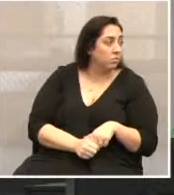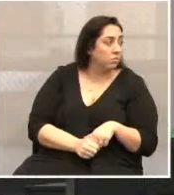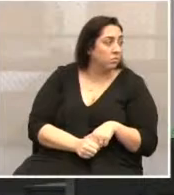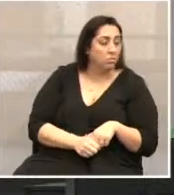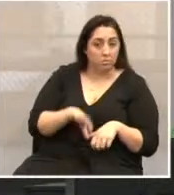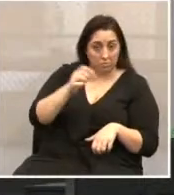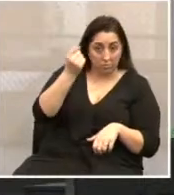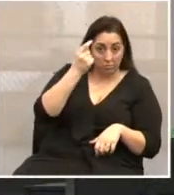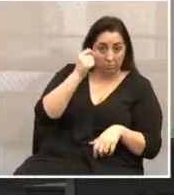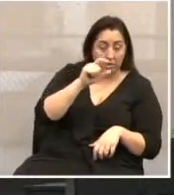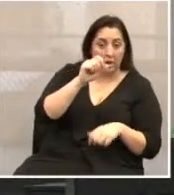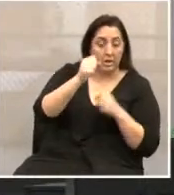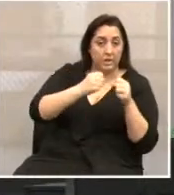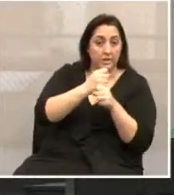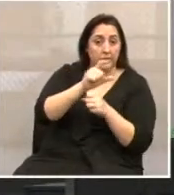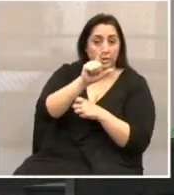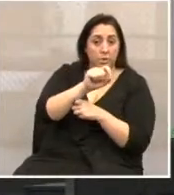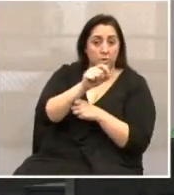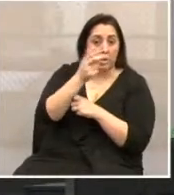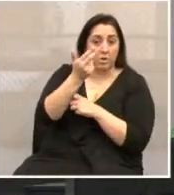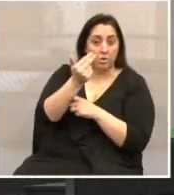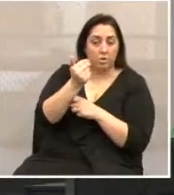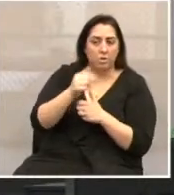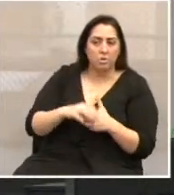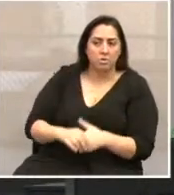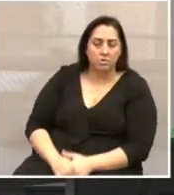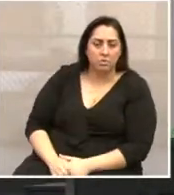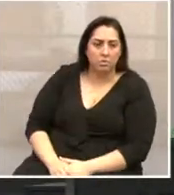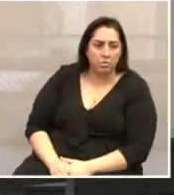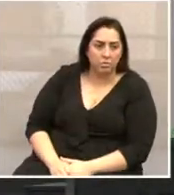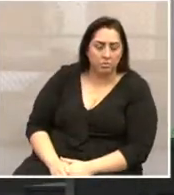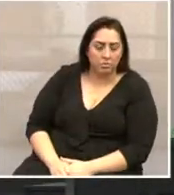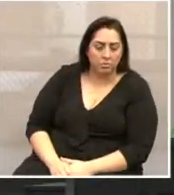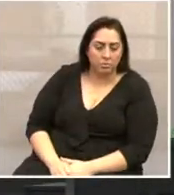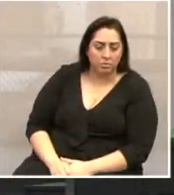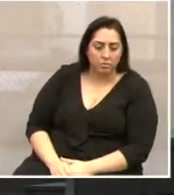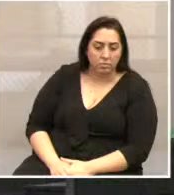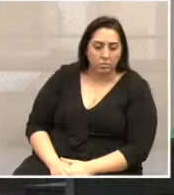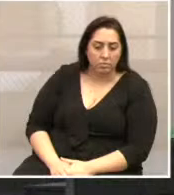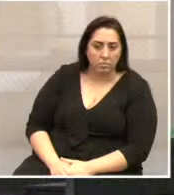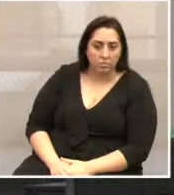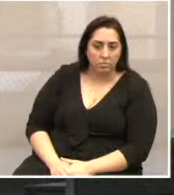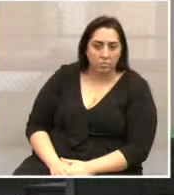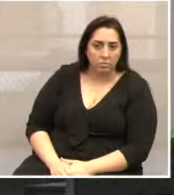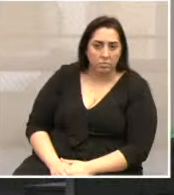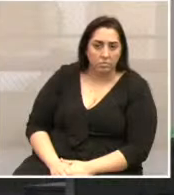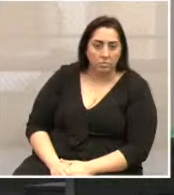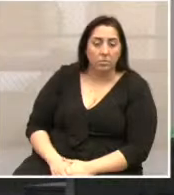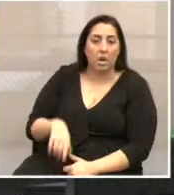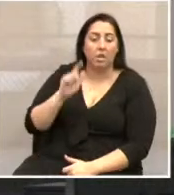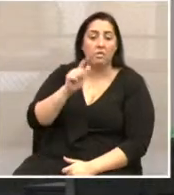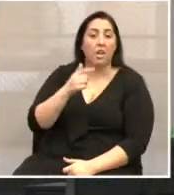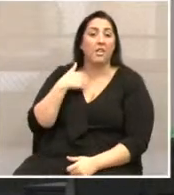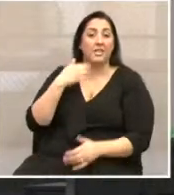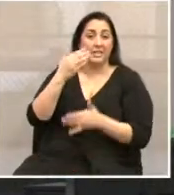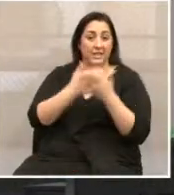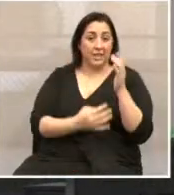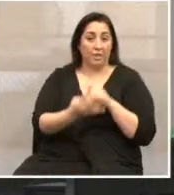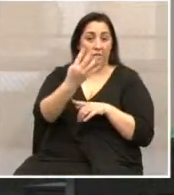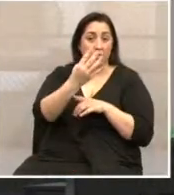2013, the court in Shelby County versus Holder invalidated Section 4, not Section